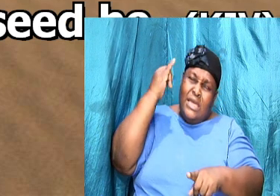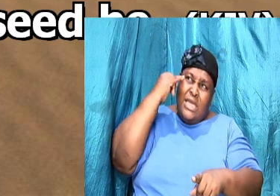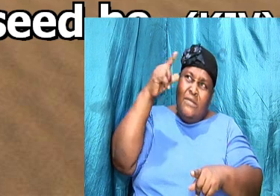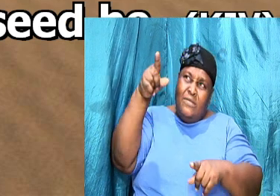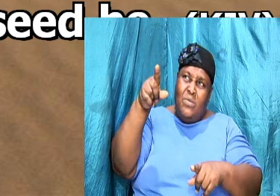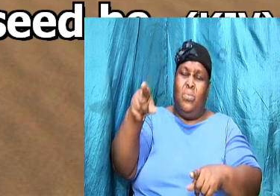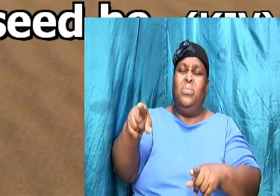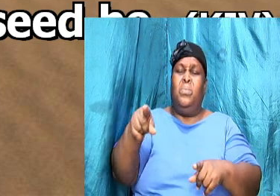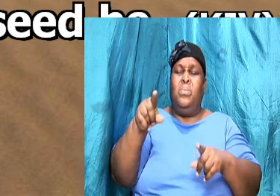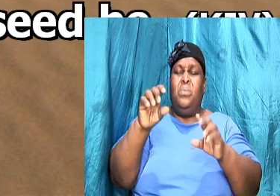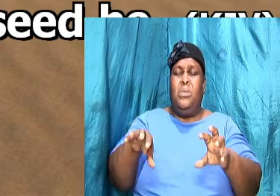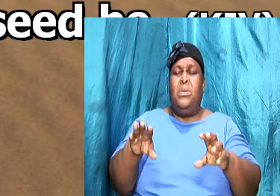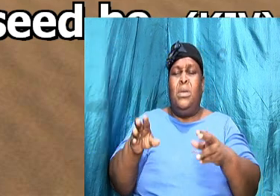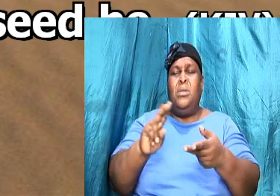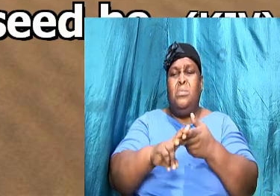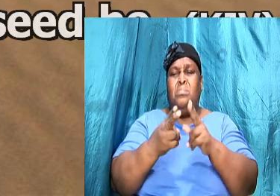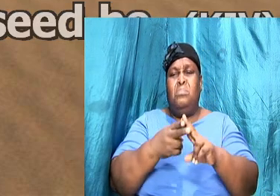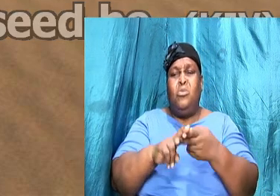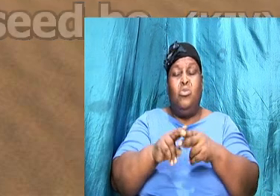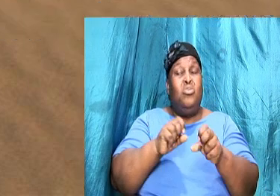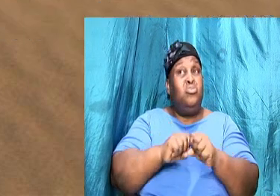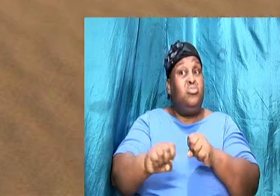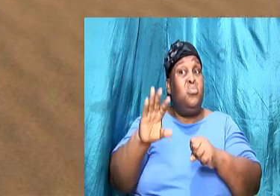So shall thy seed be.